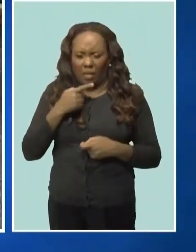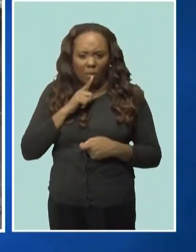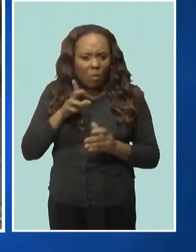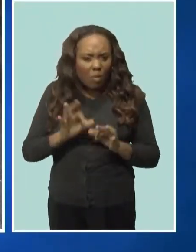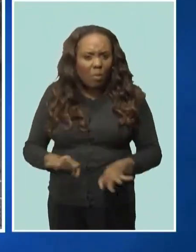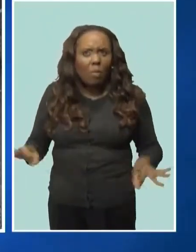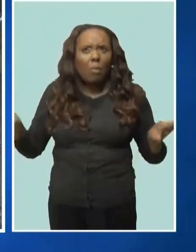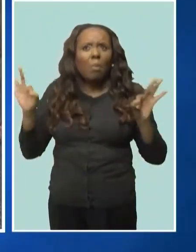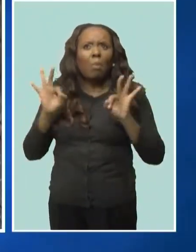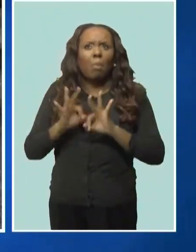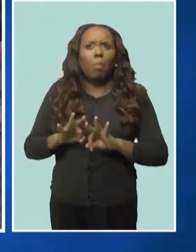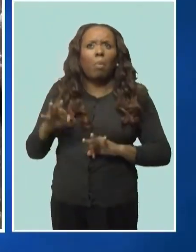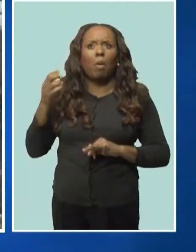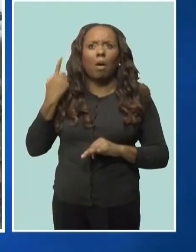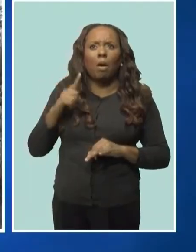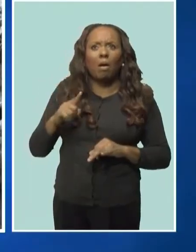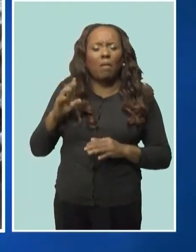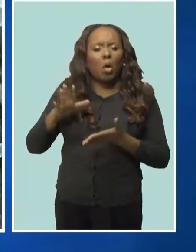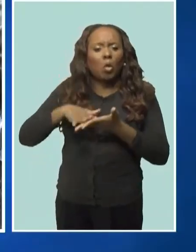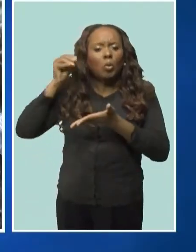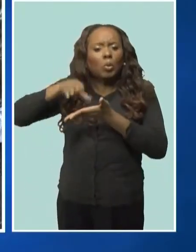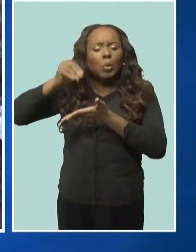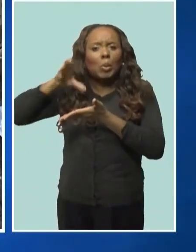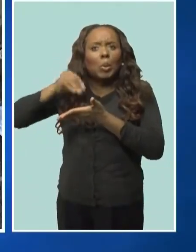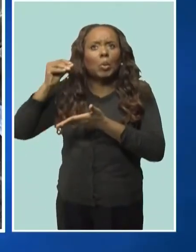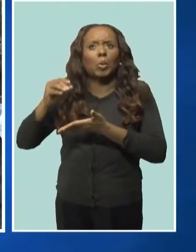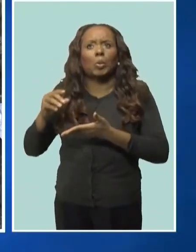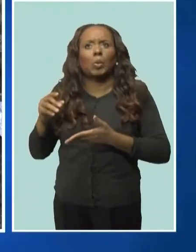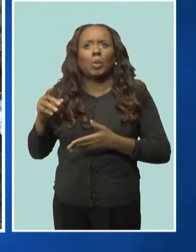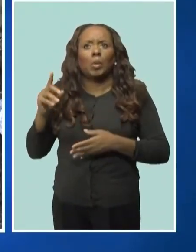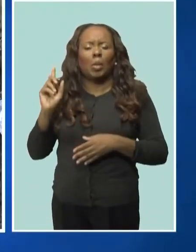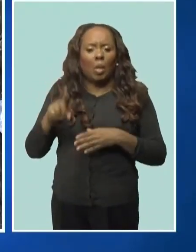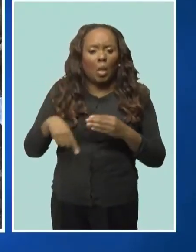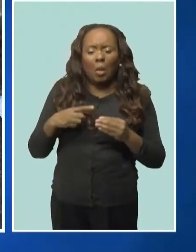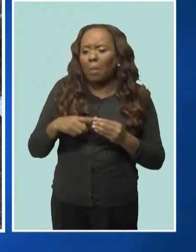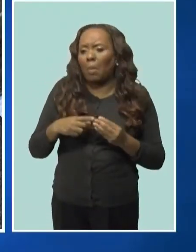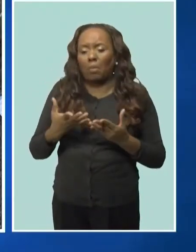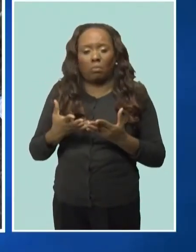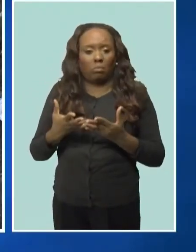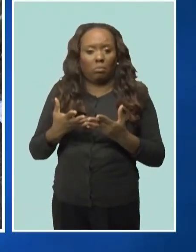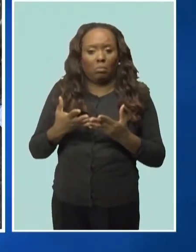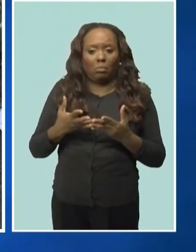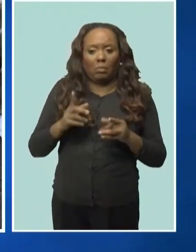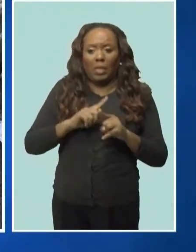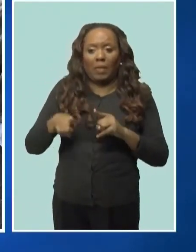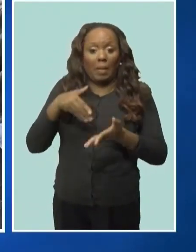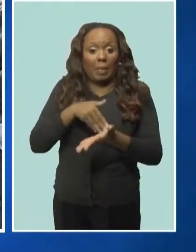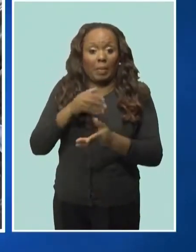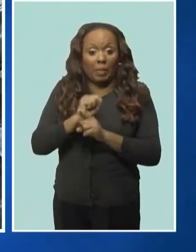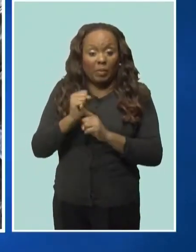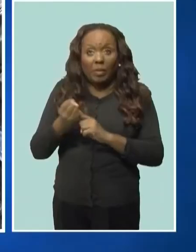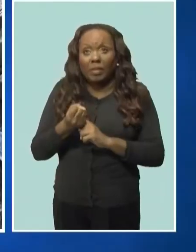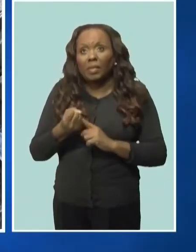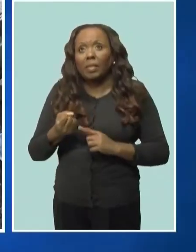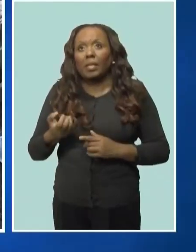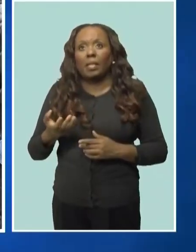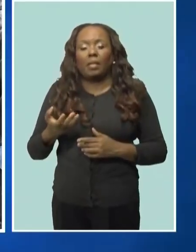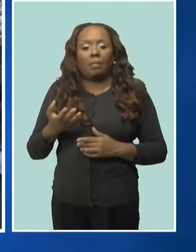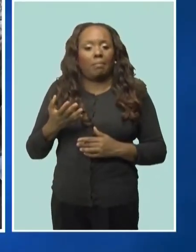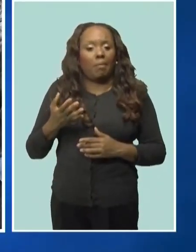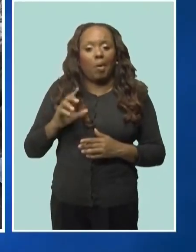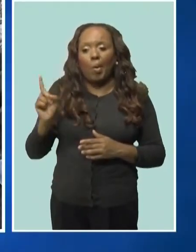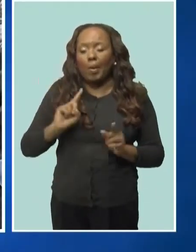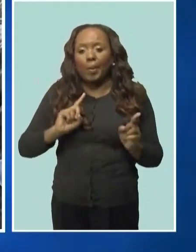importance of triage and evacuation to facilities like St. Anne's Fort and the hospital, emphasized the importance of the golden